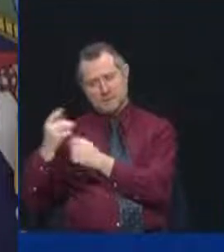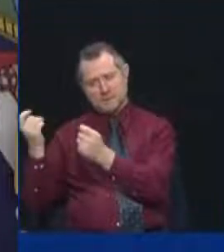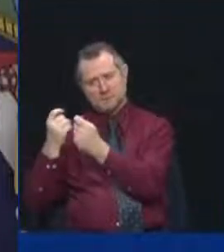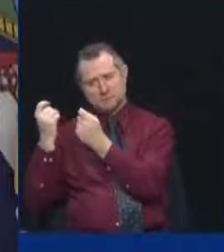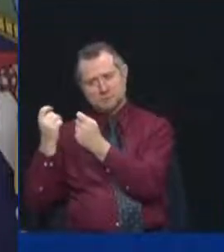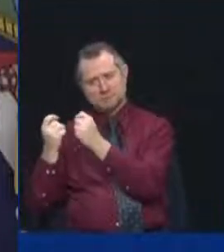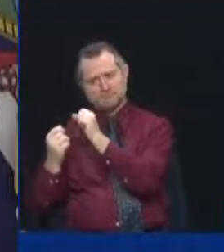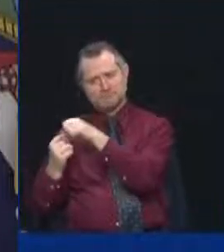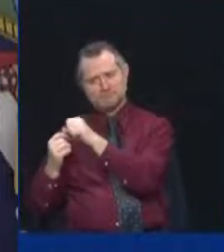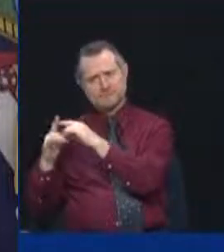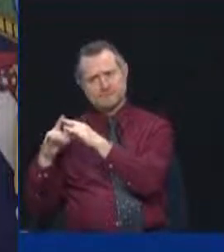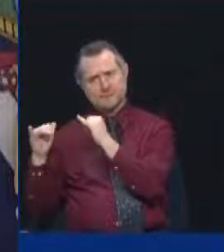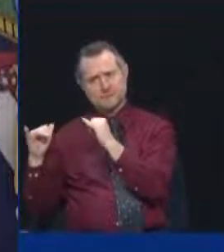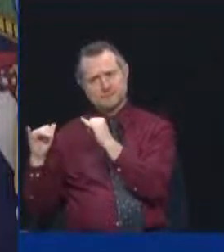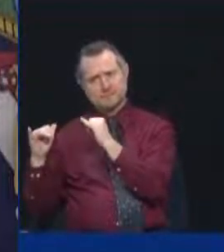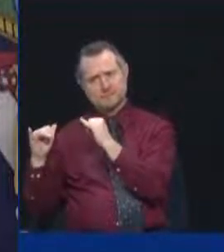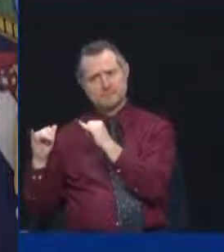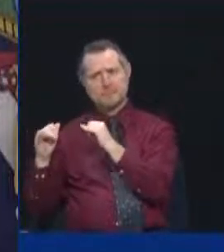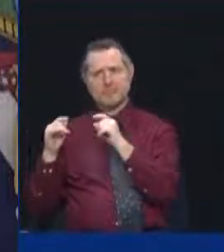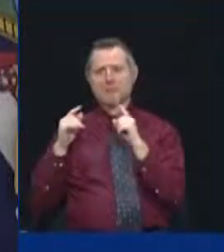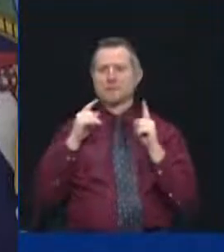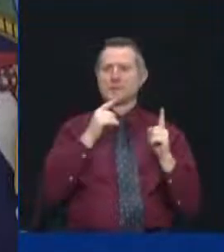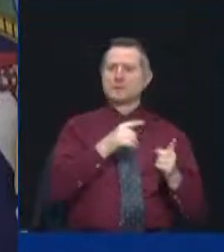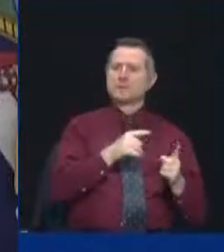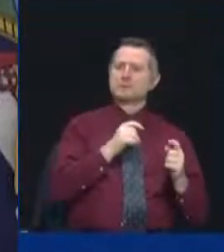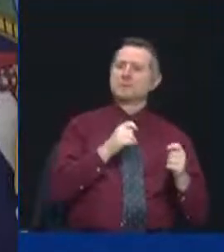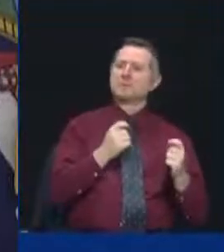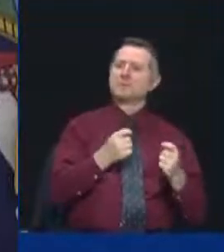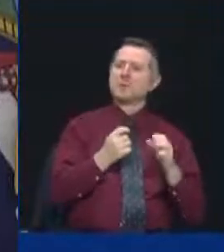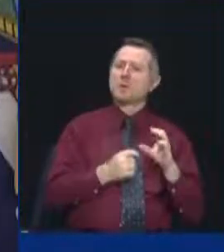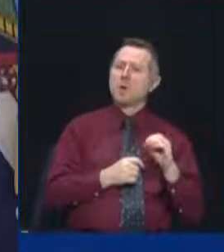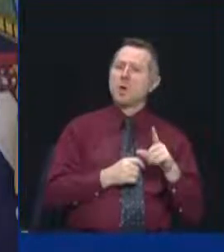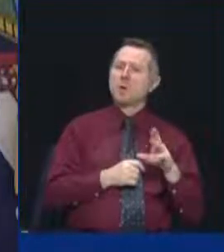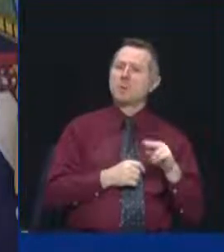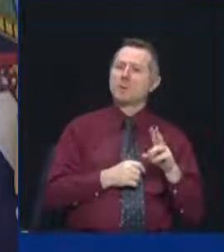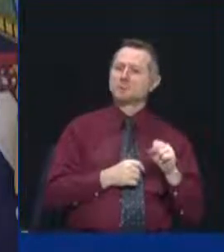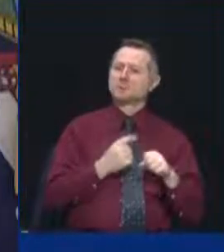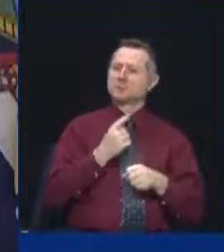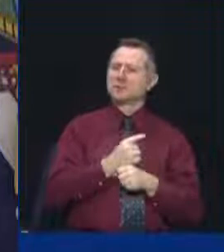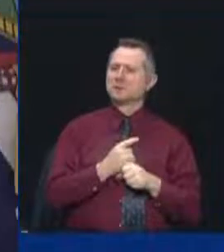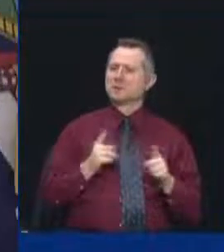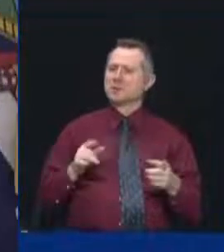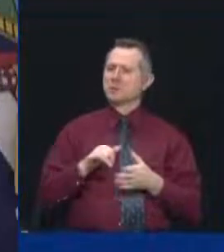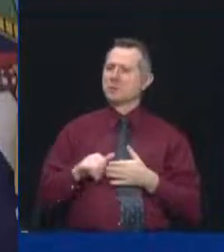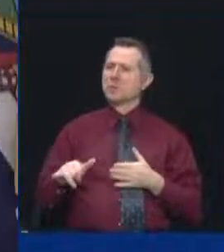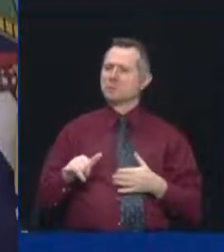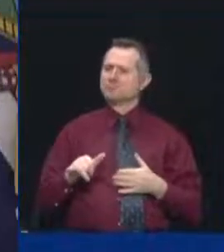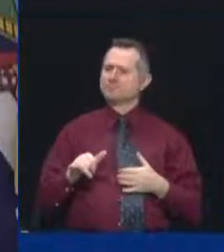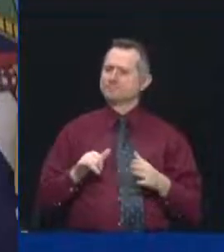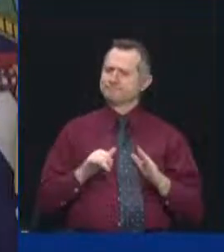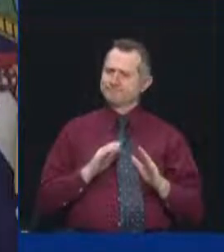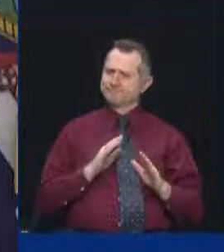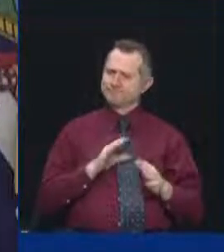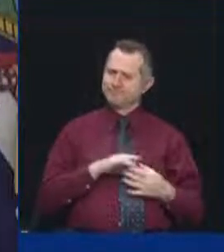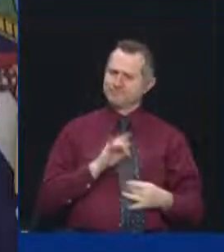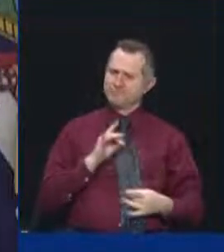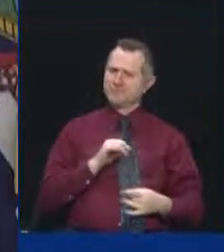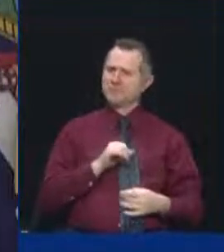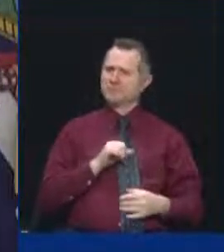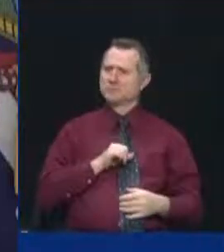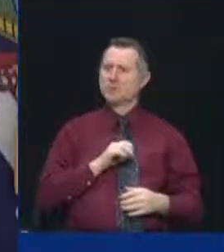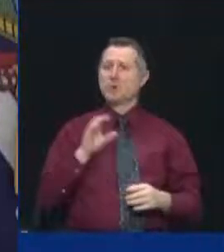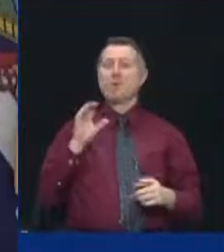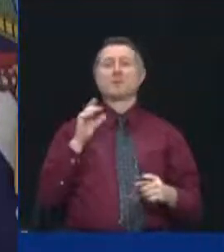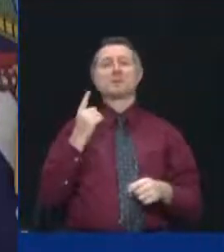intruding on Columbus Day. And that is the spirit of New York. Columbus Day is a day where we